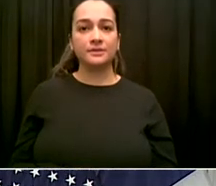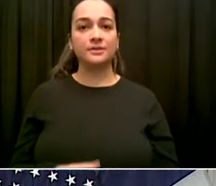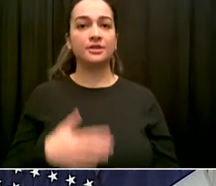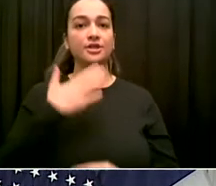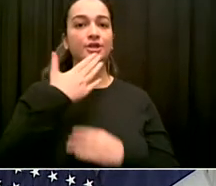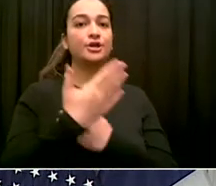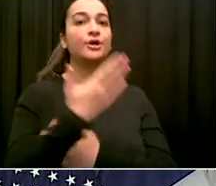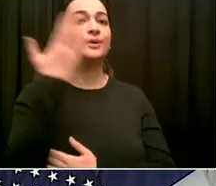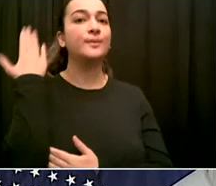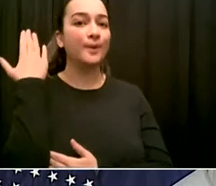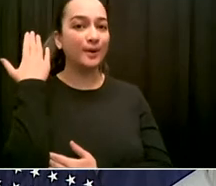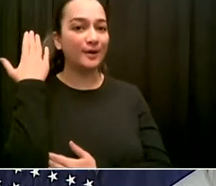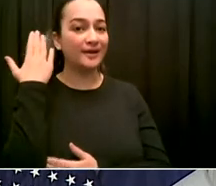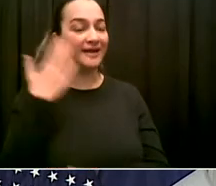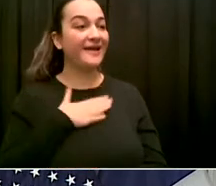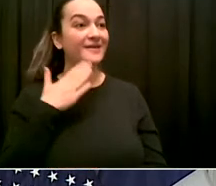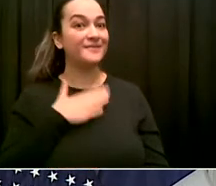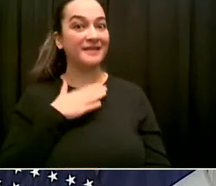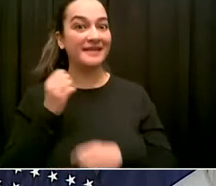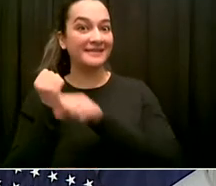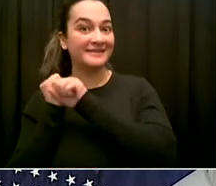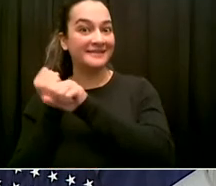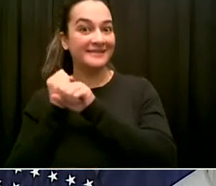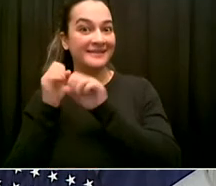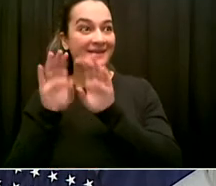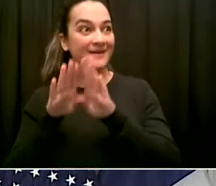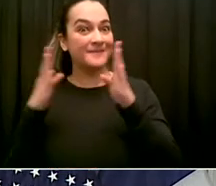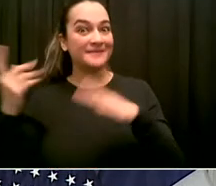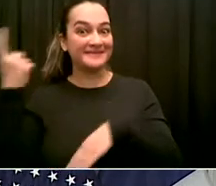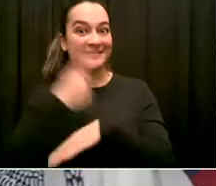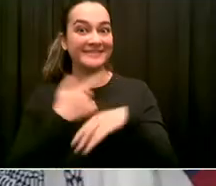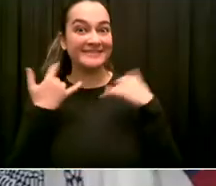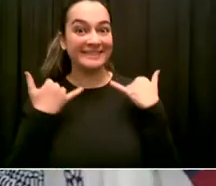here before reality sets in for some of our teams. This is a